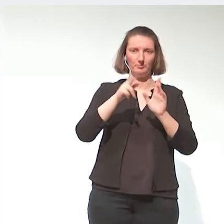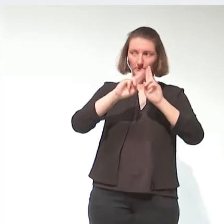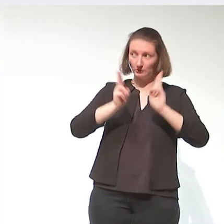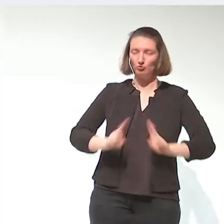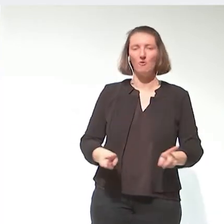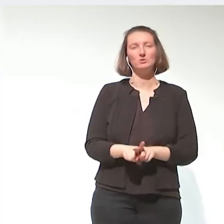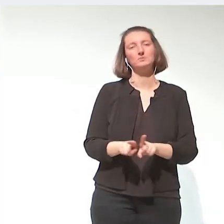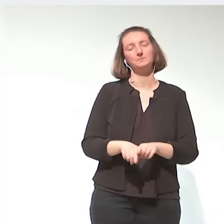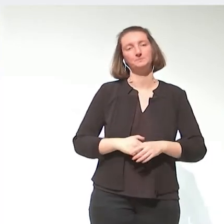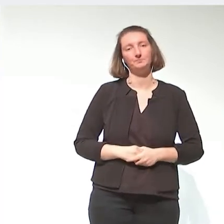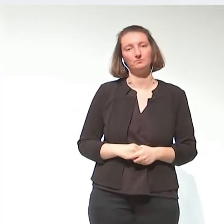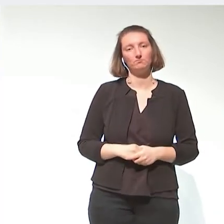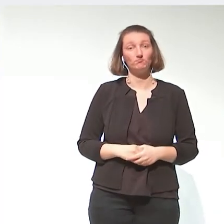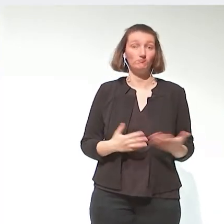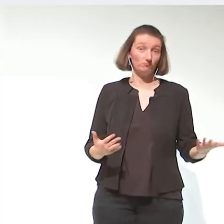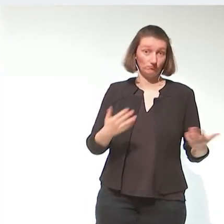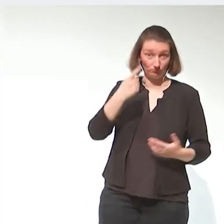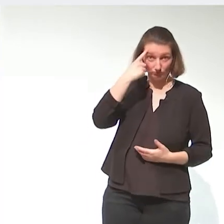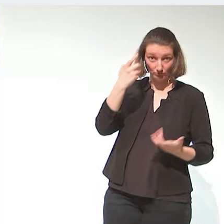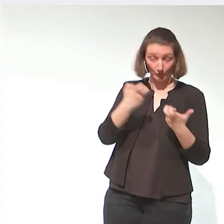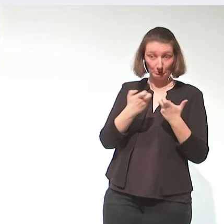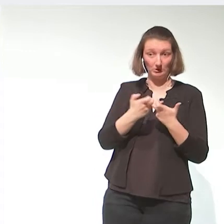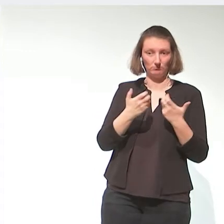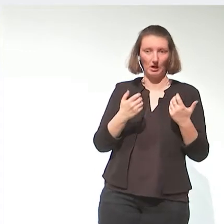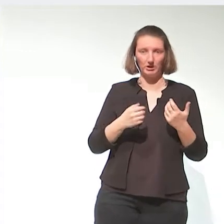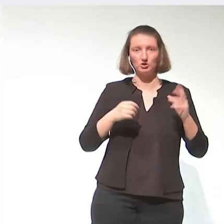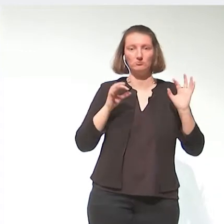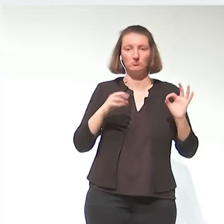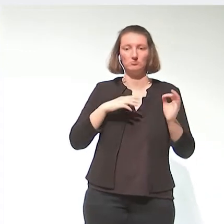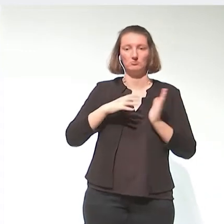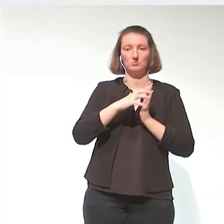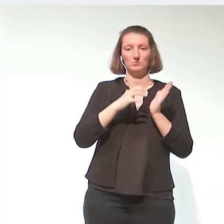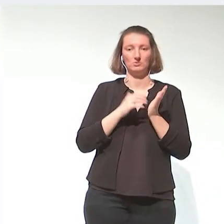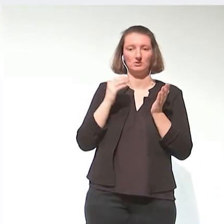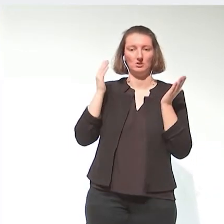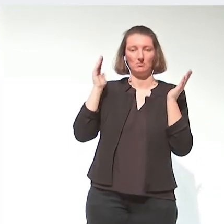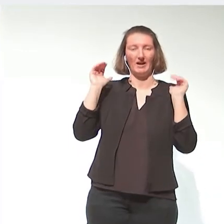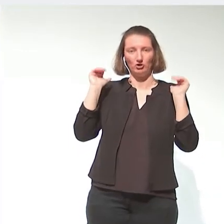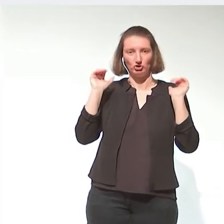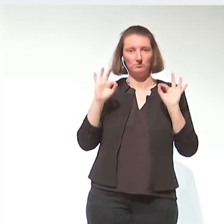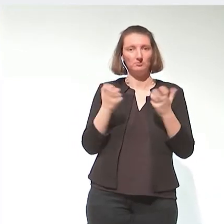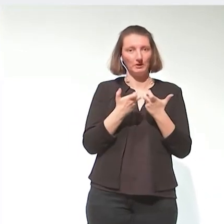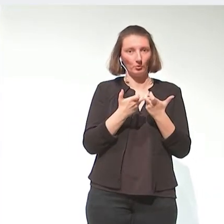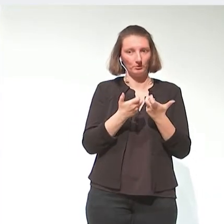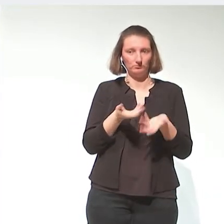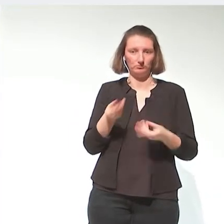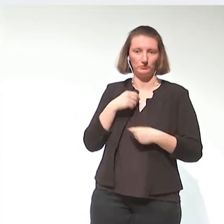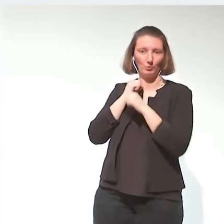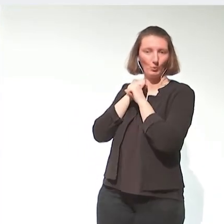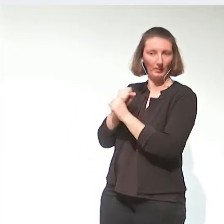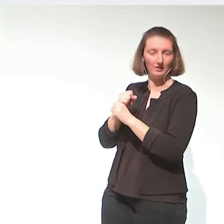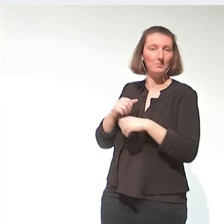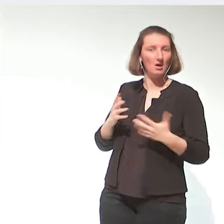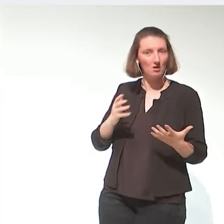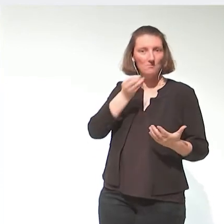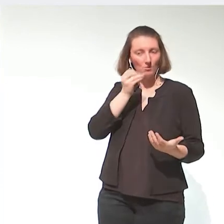the Marrakesh Treaty, which Malta is also bound by. Another important thing is making sure that these resources are accessible to all.